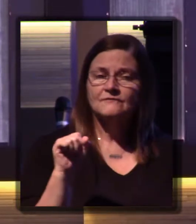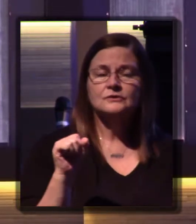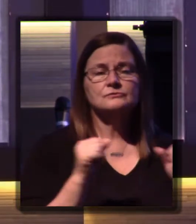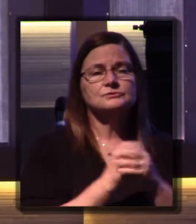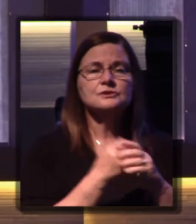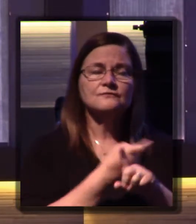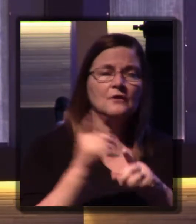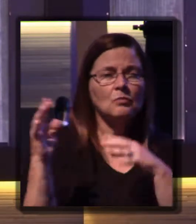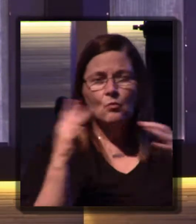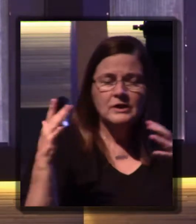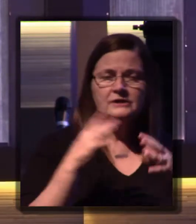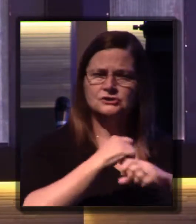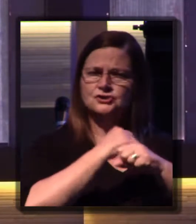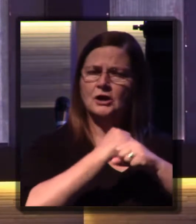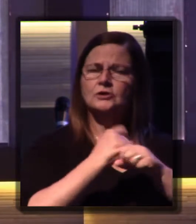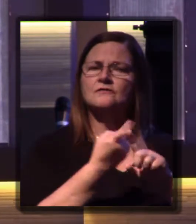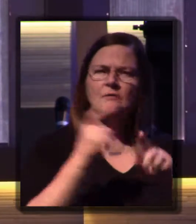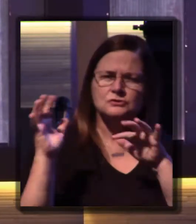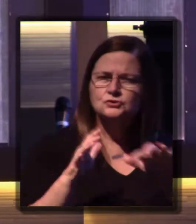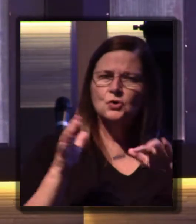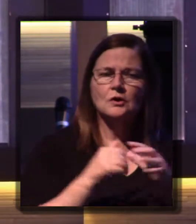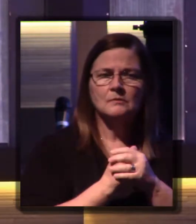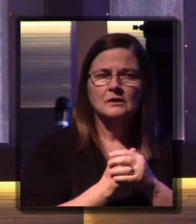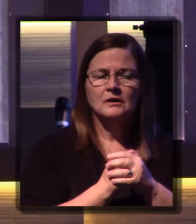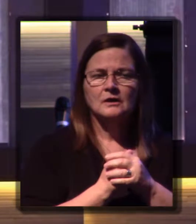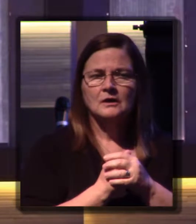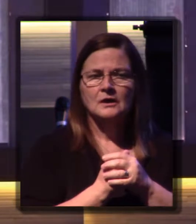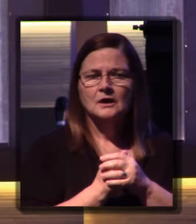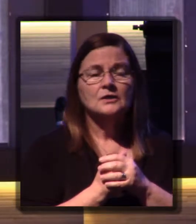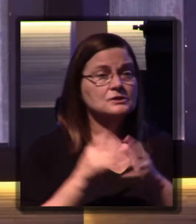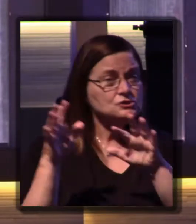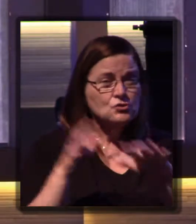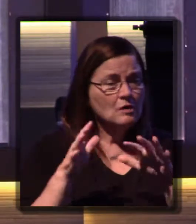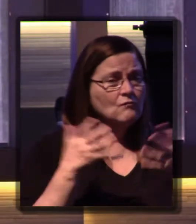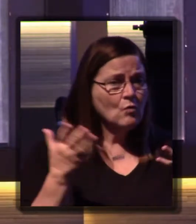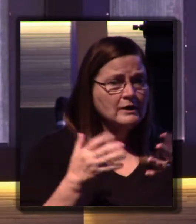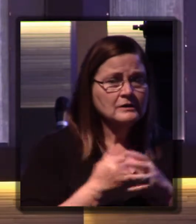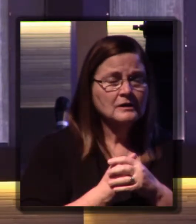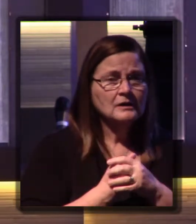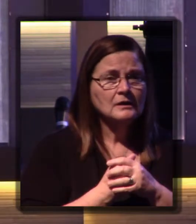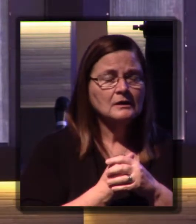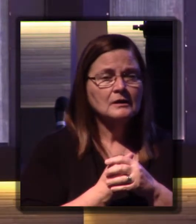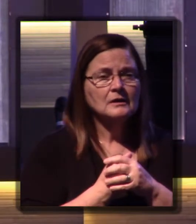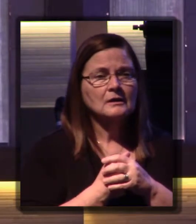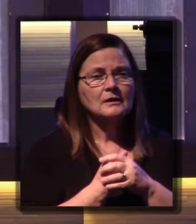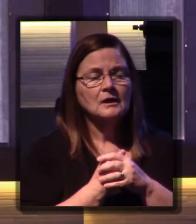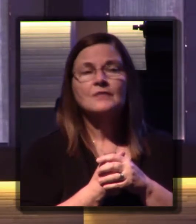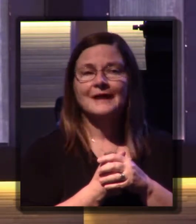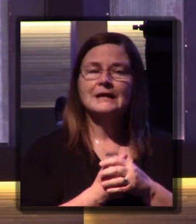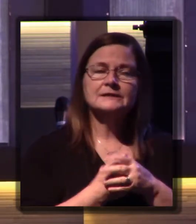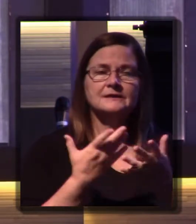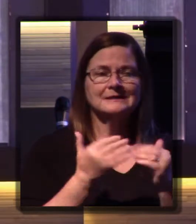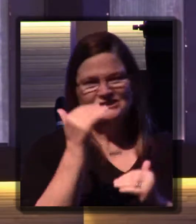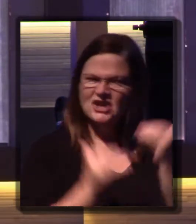wind, a shelter from the storm. What's that? The shelter, a refuge and a shelter from what? The storm of the fruit of